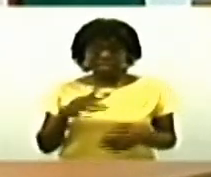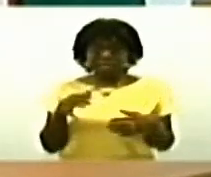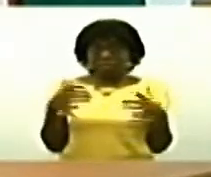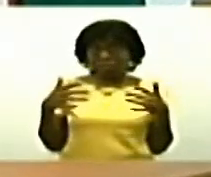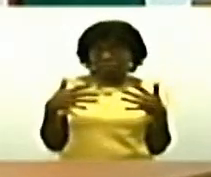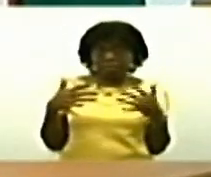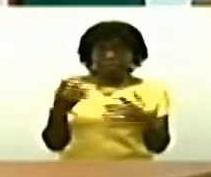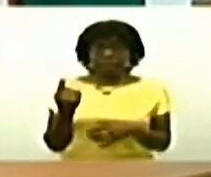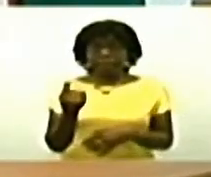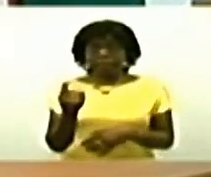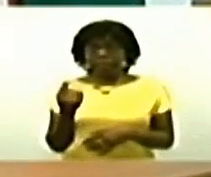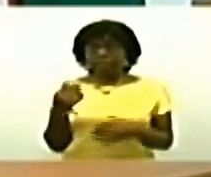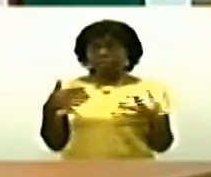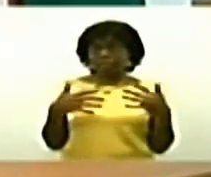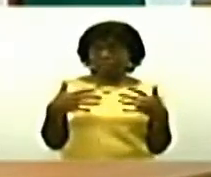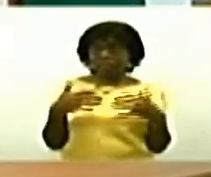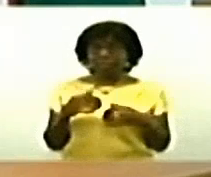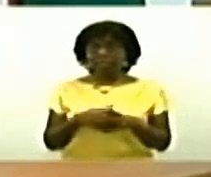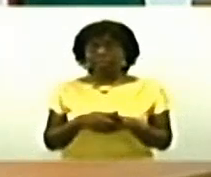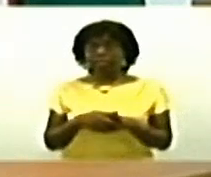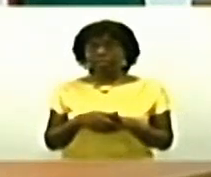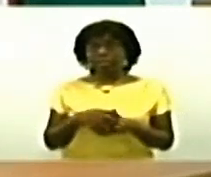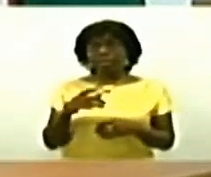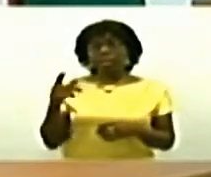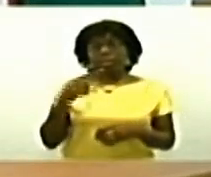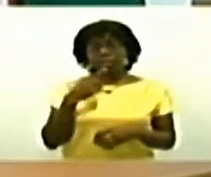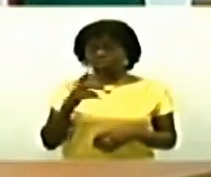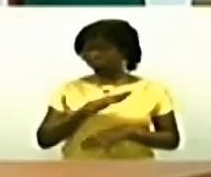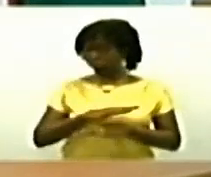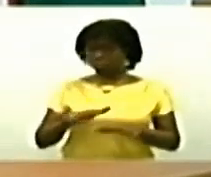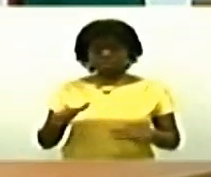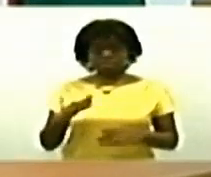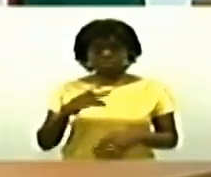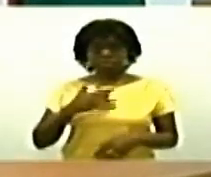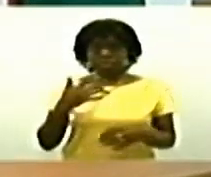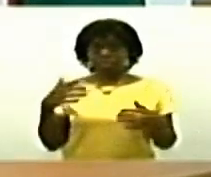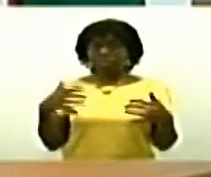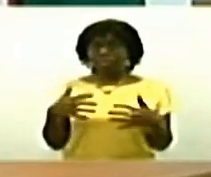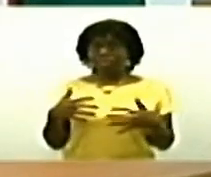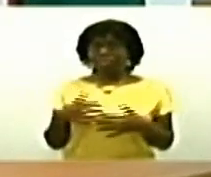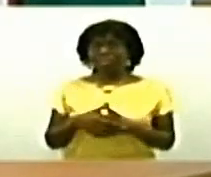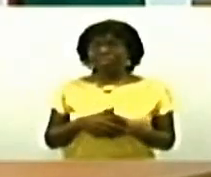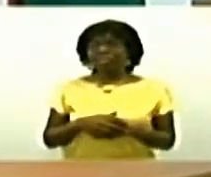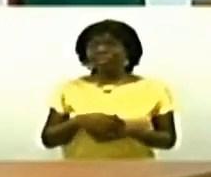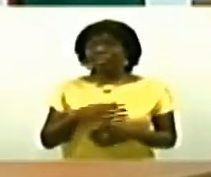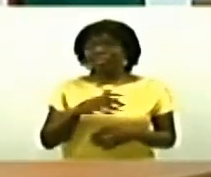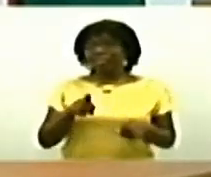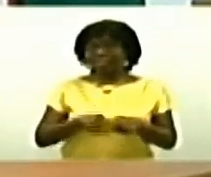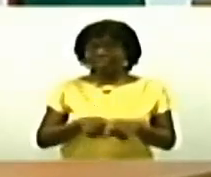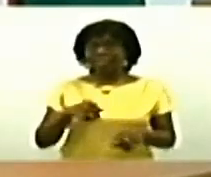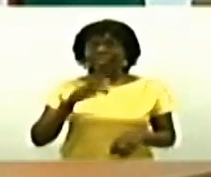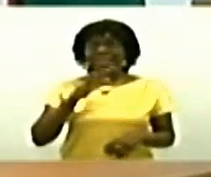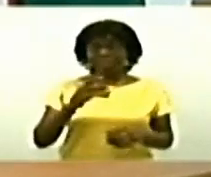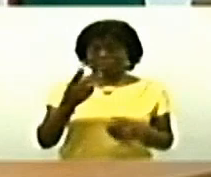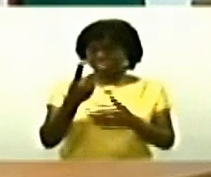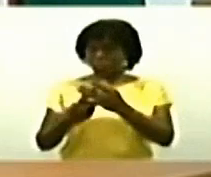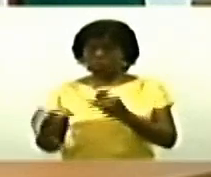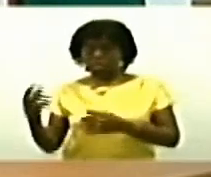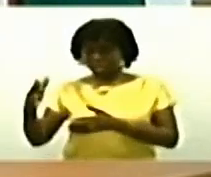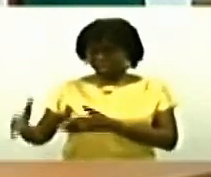intimidated. I urge you not to. As you all spoke on both